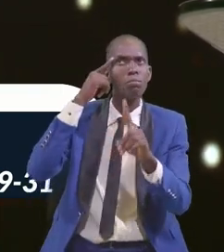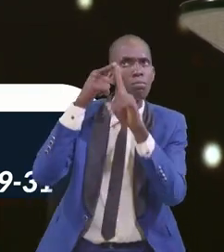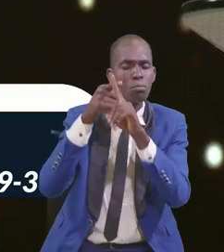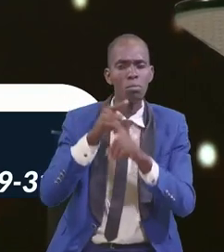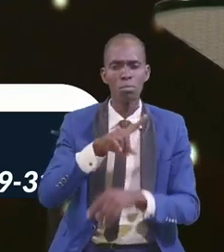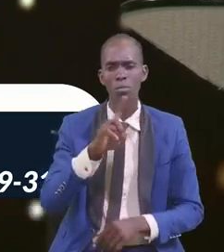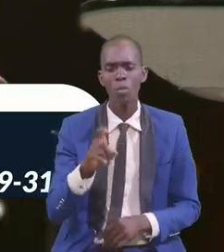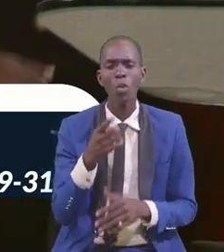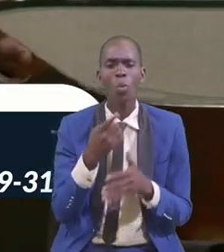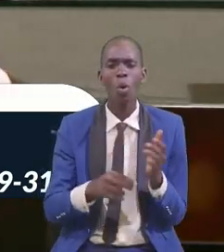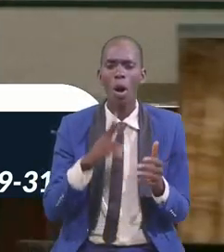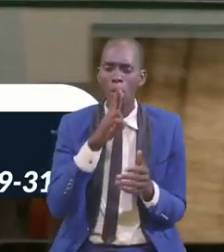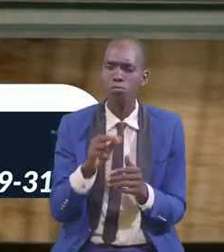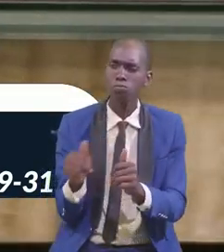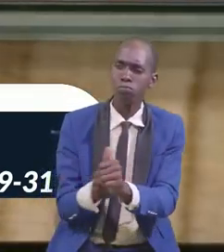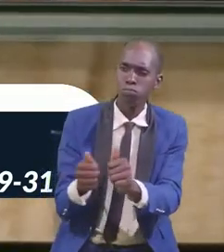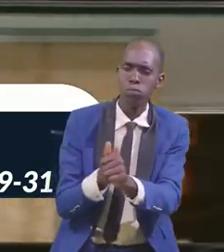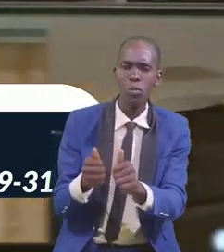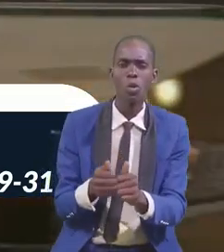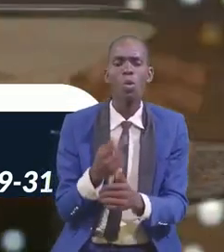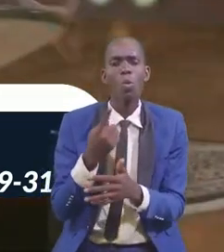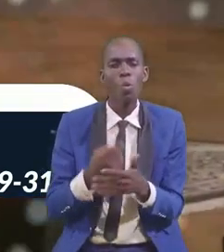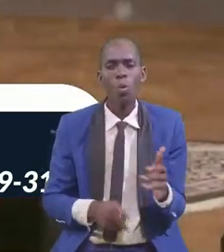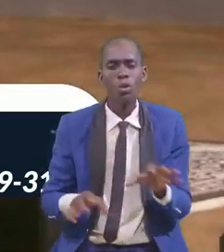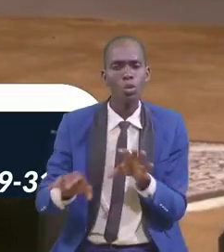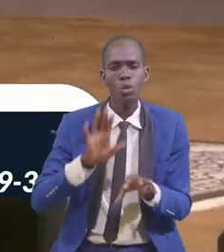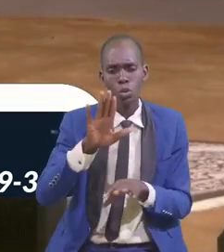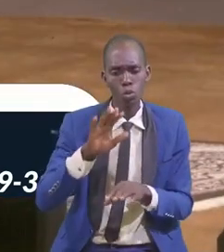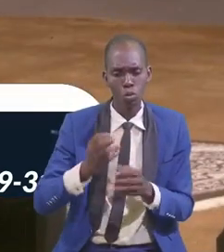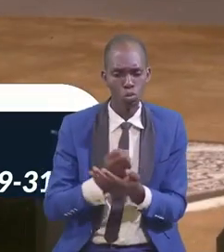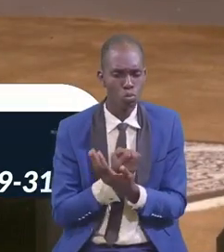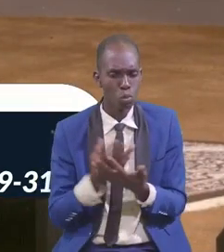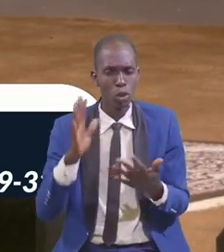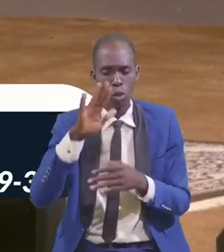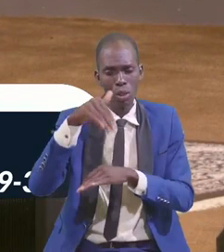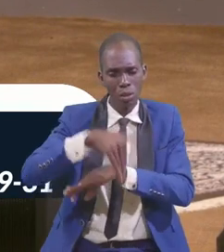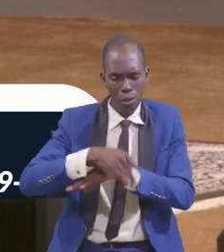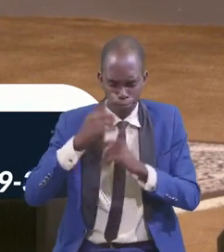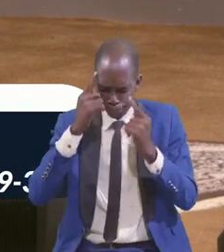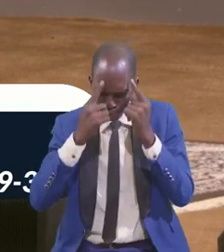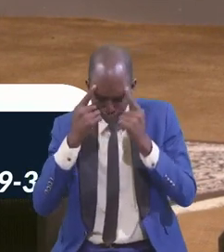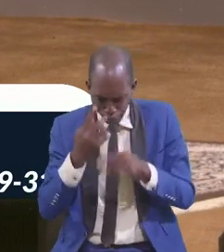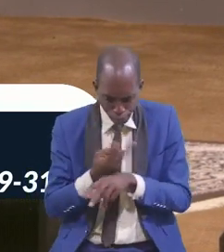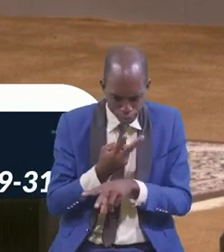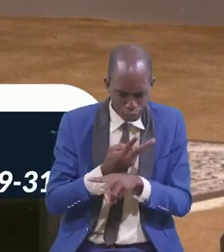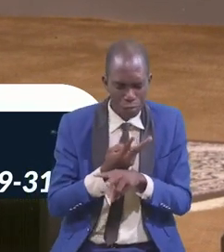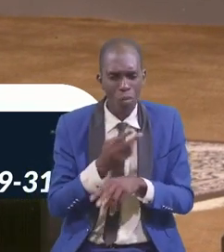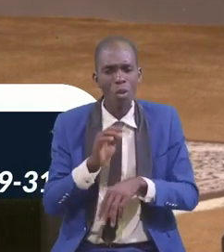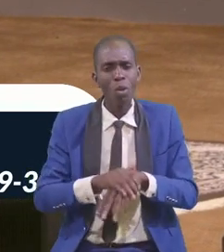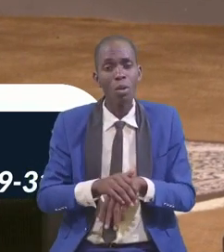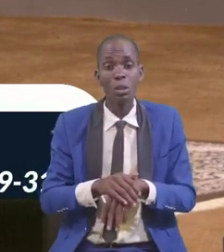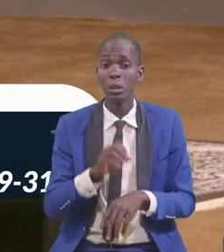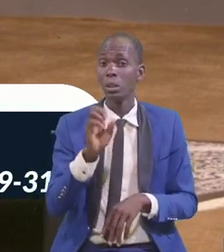after? And what do you spend your night thinking and working on? Well, all those things might be